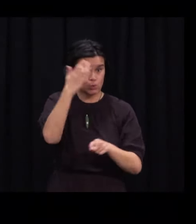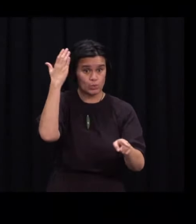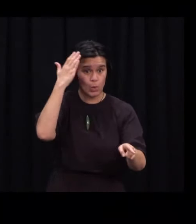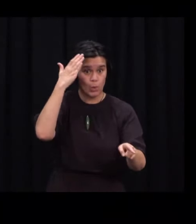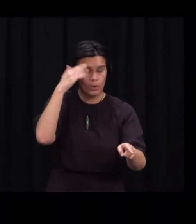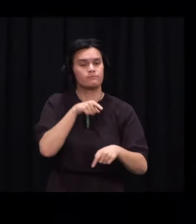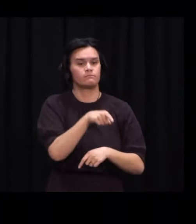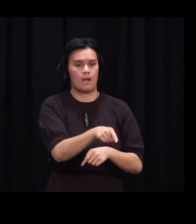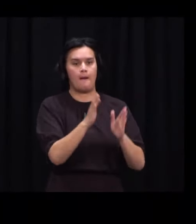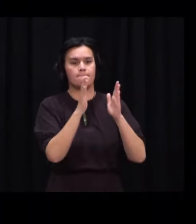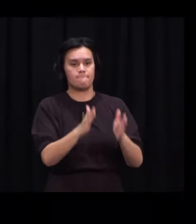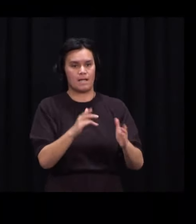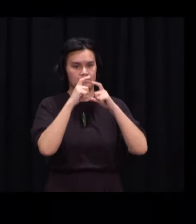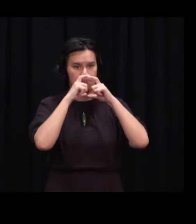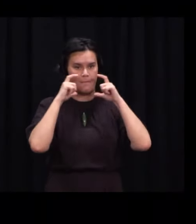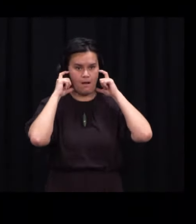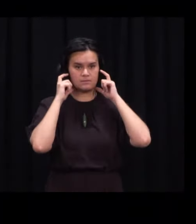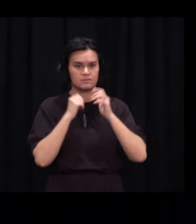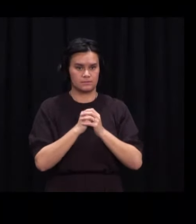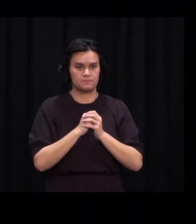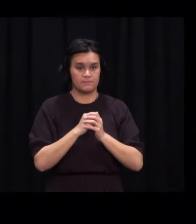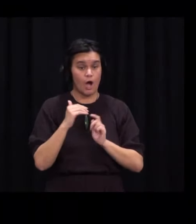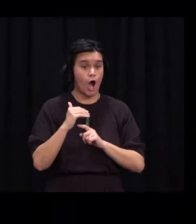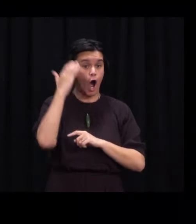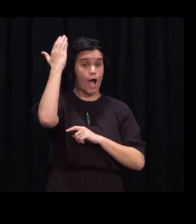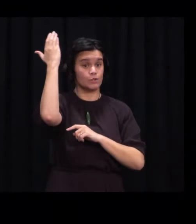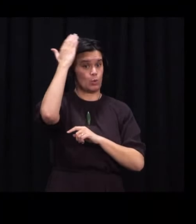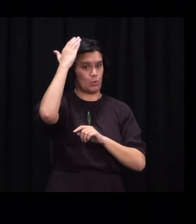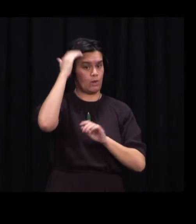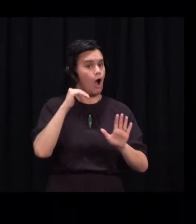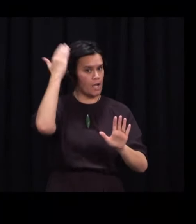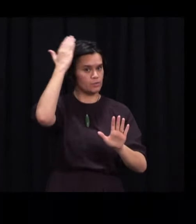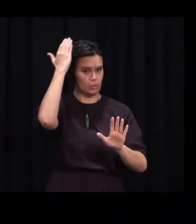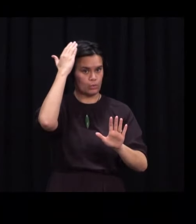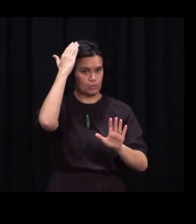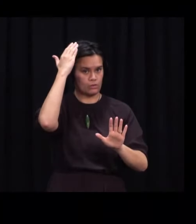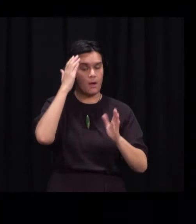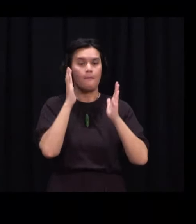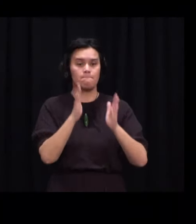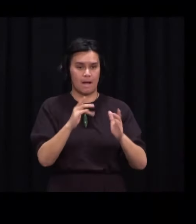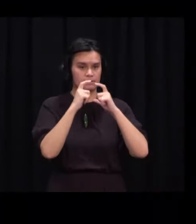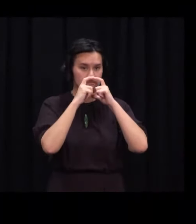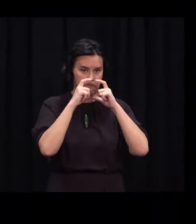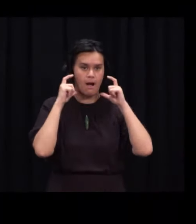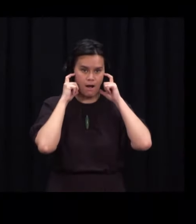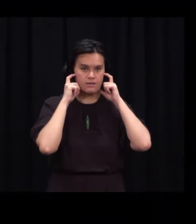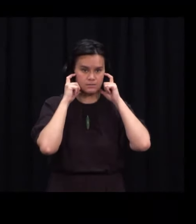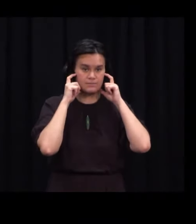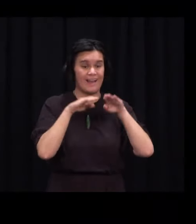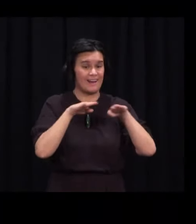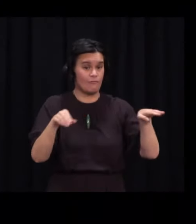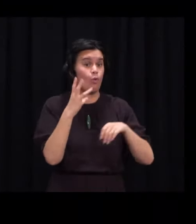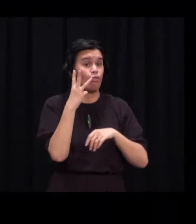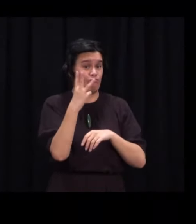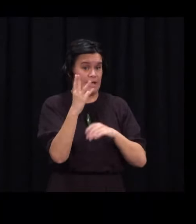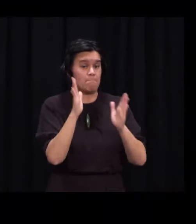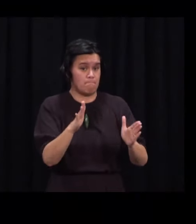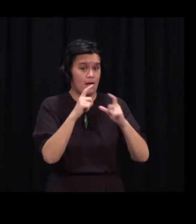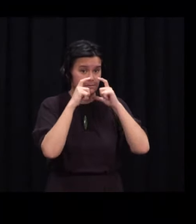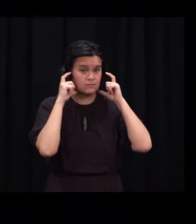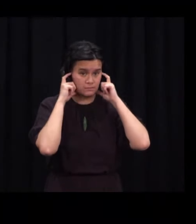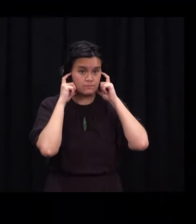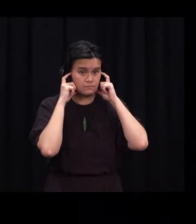level 3 high schools in all indoor settings such as classrooms and assemblies. This is an added precaution.